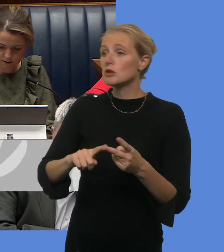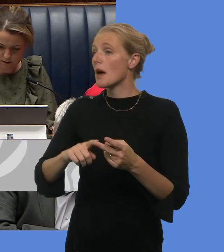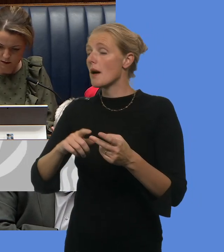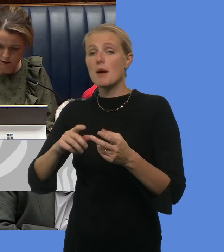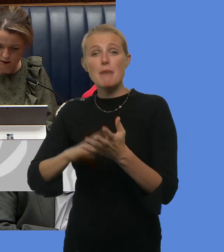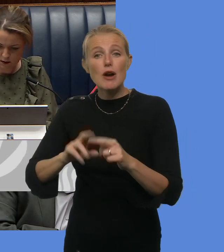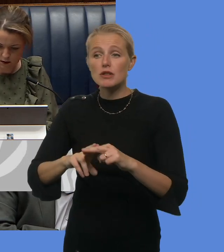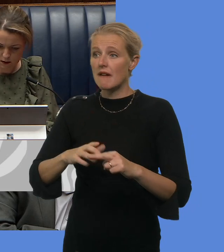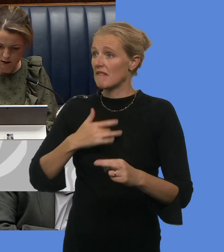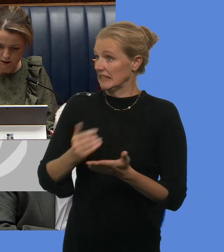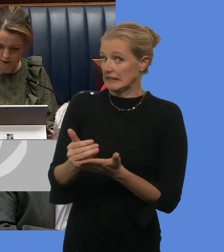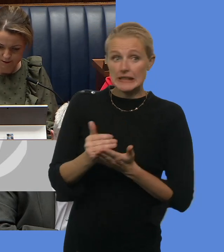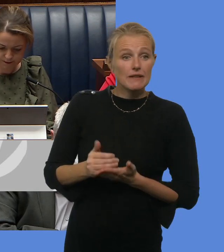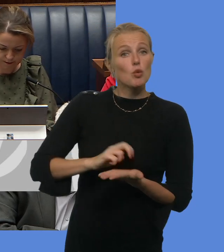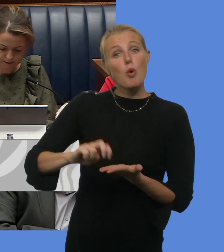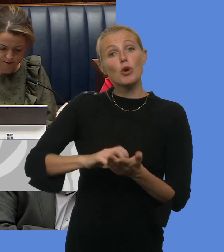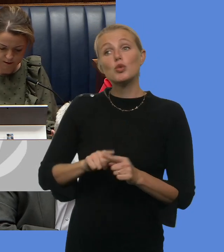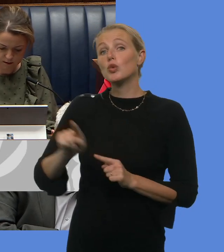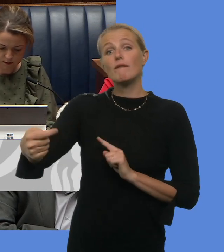parents to walk into and from school.